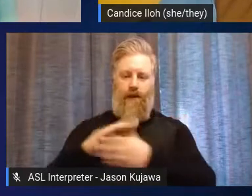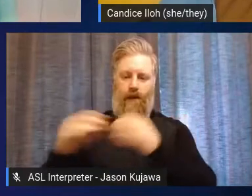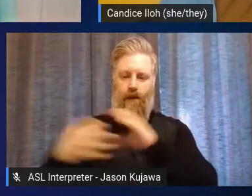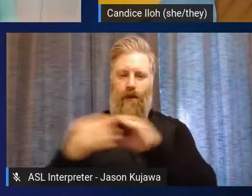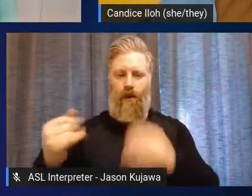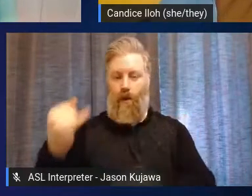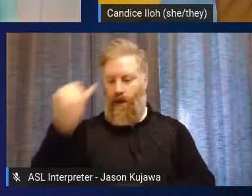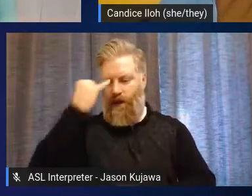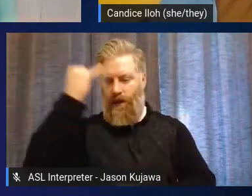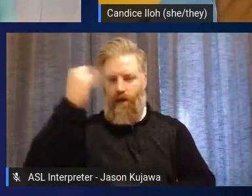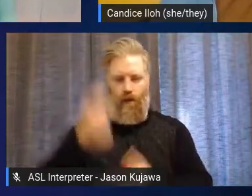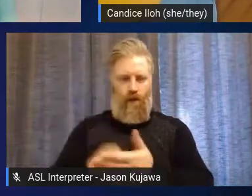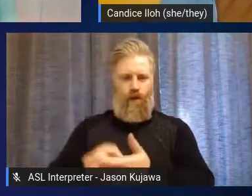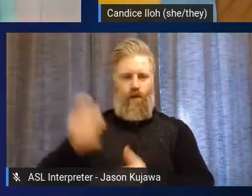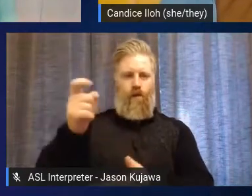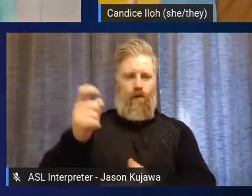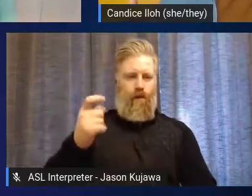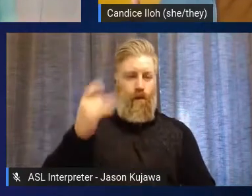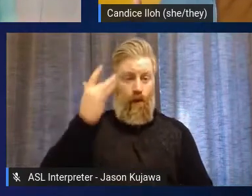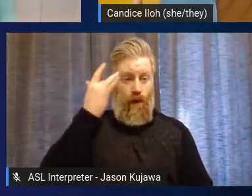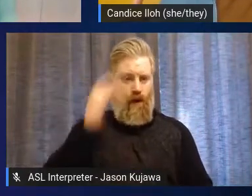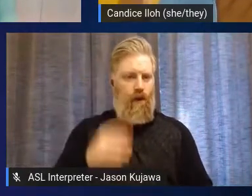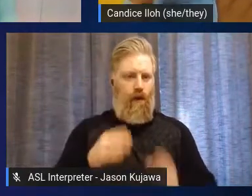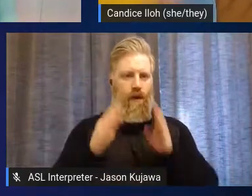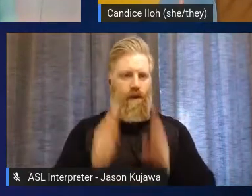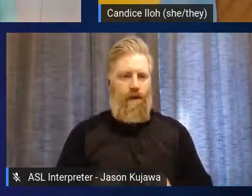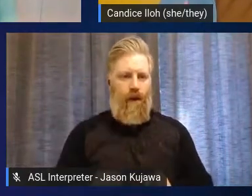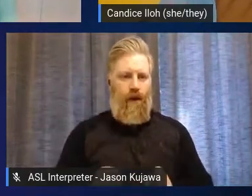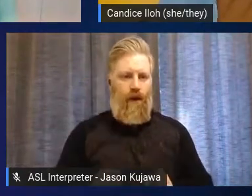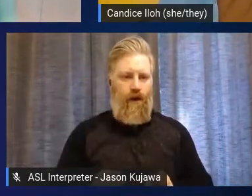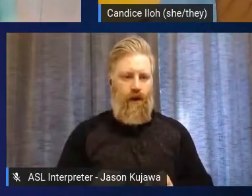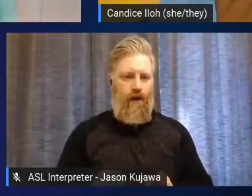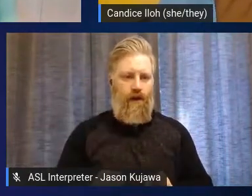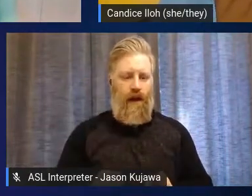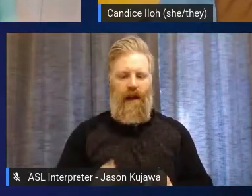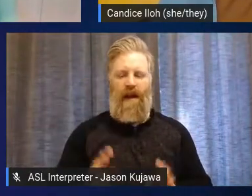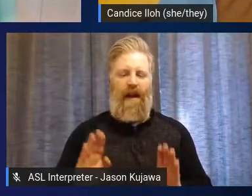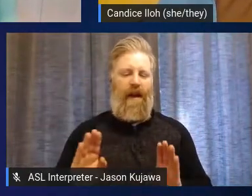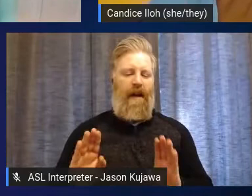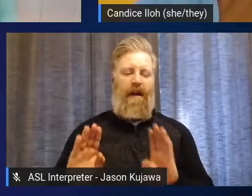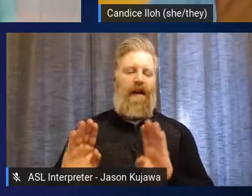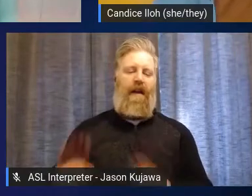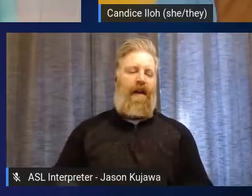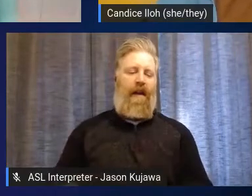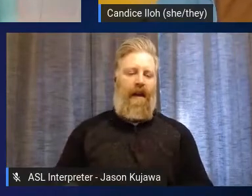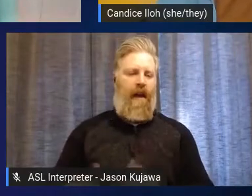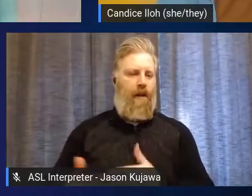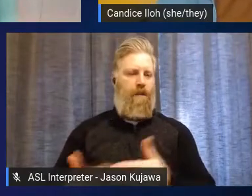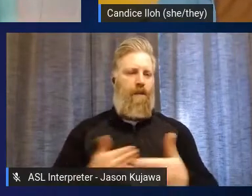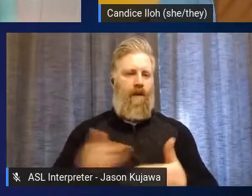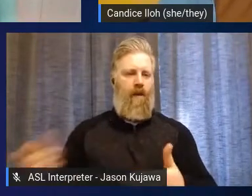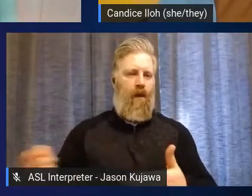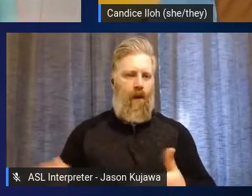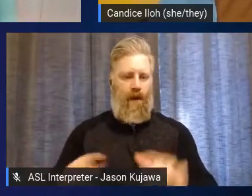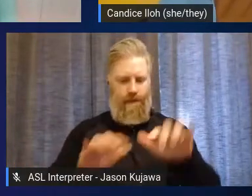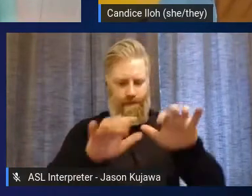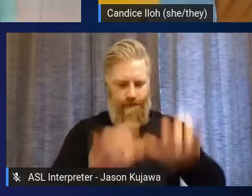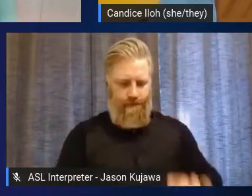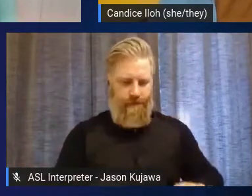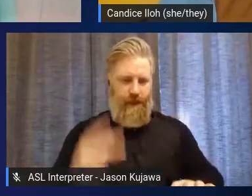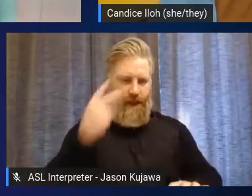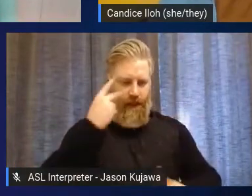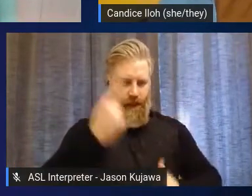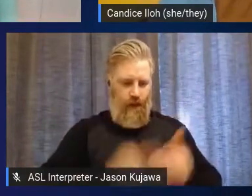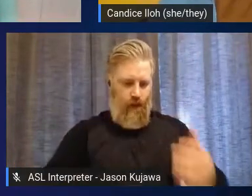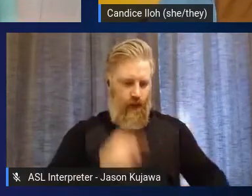get ruined because a person just like deads it before they even see what it looks like on a page. And I